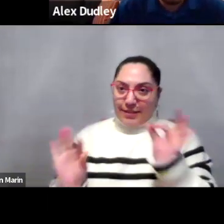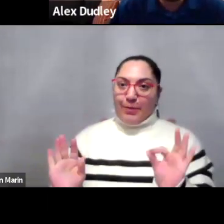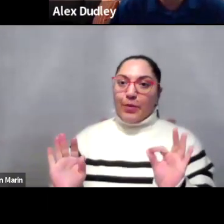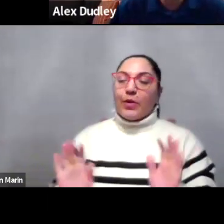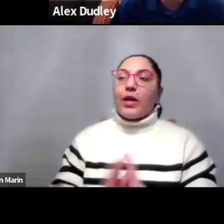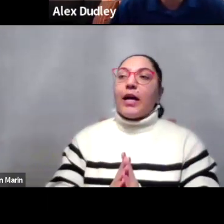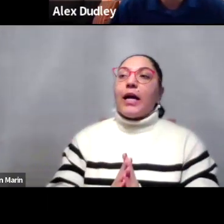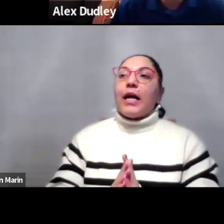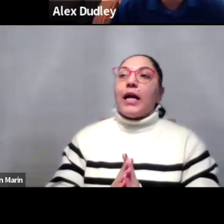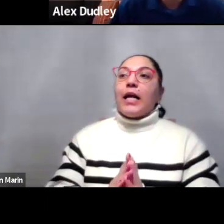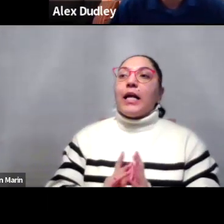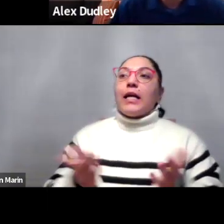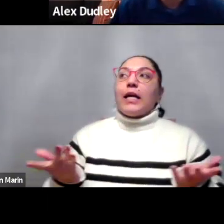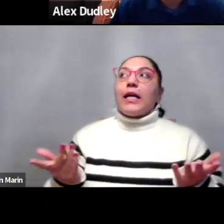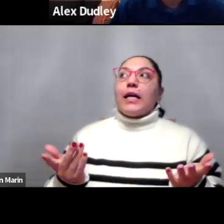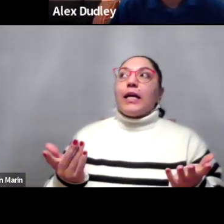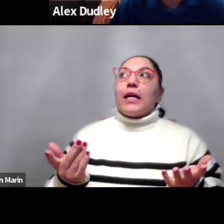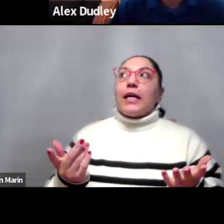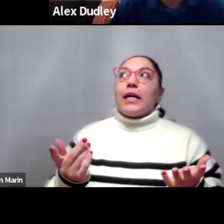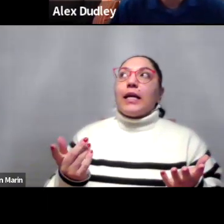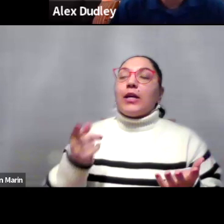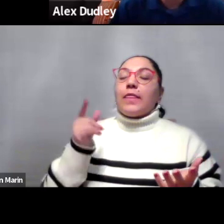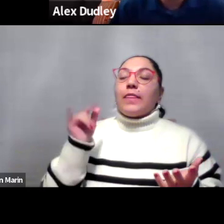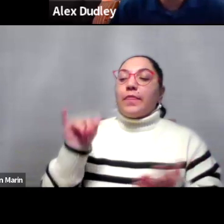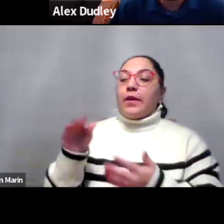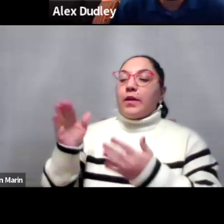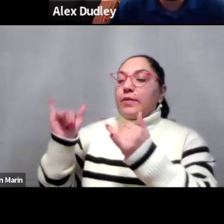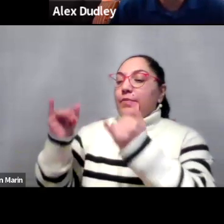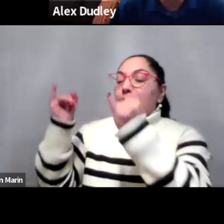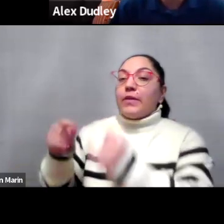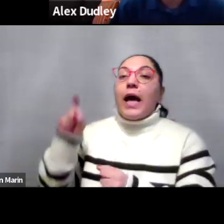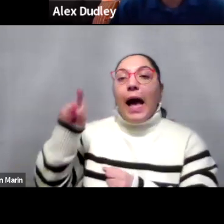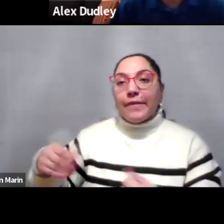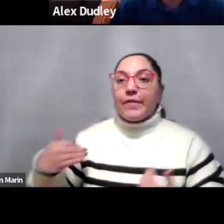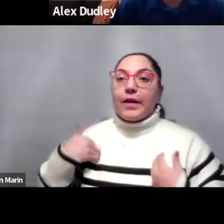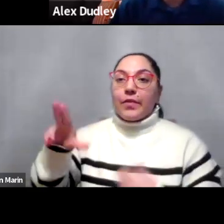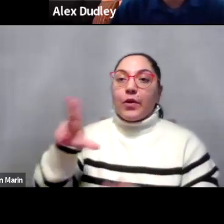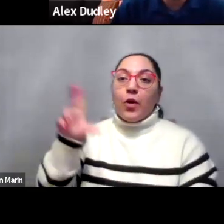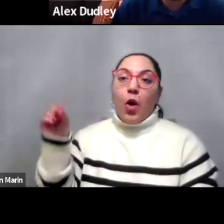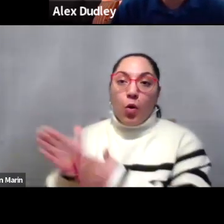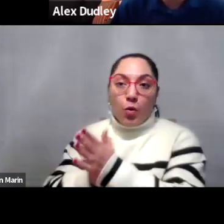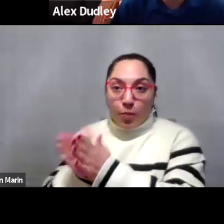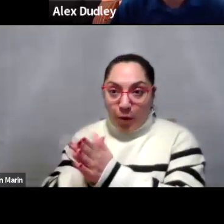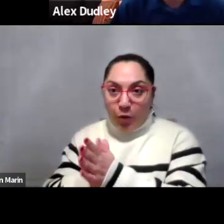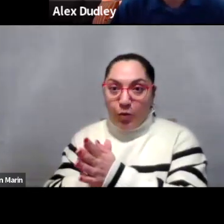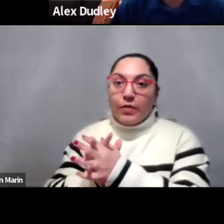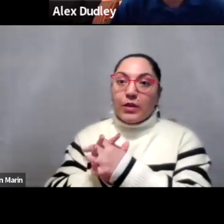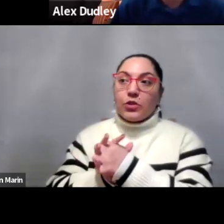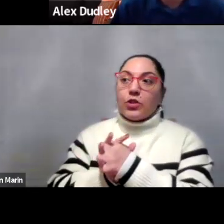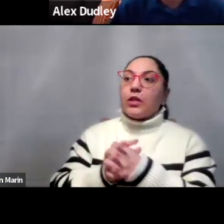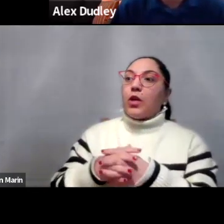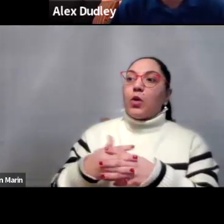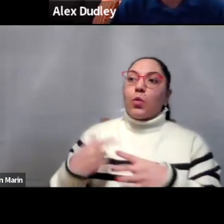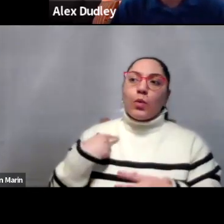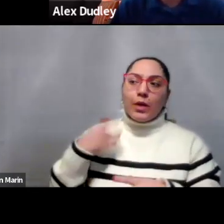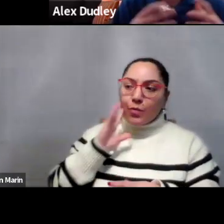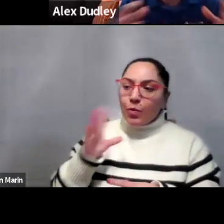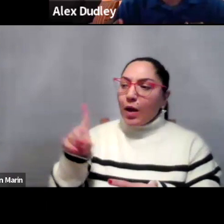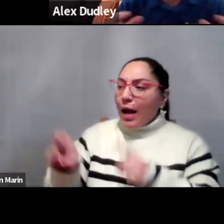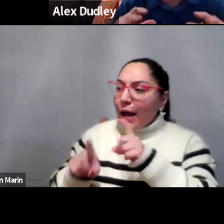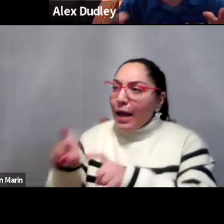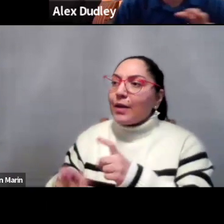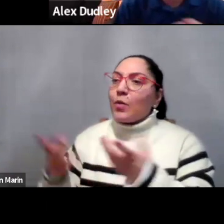big picture interest. We do a lot of exploration. We do a lot of interest inventories and